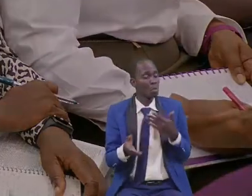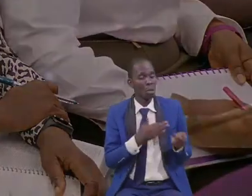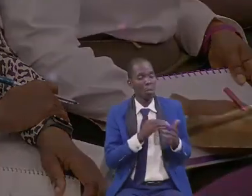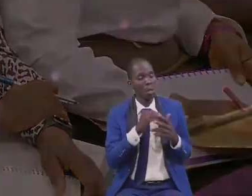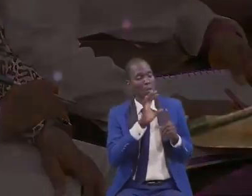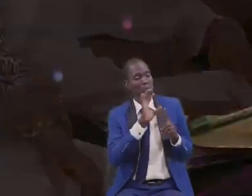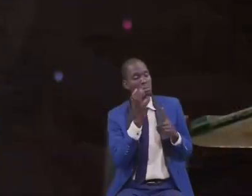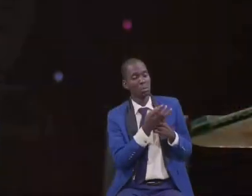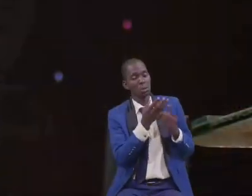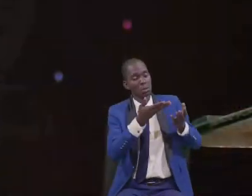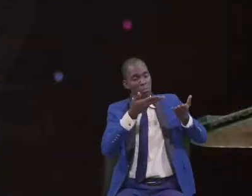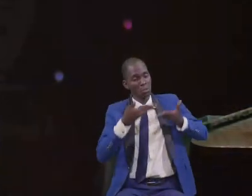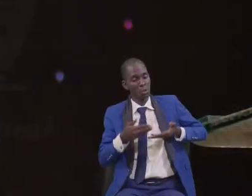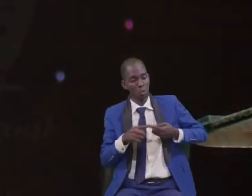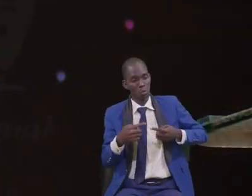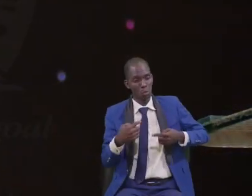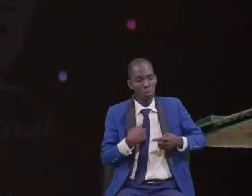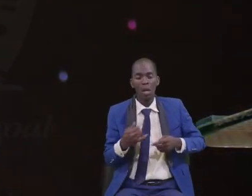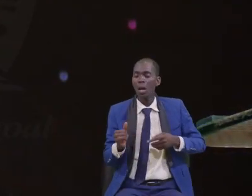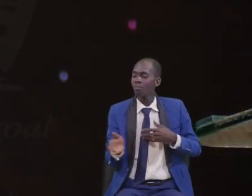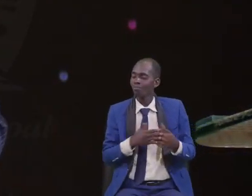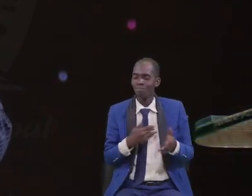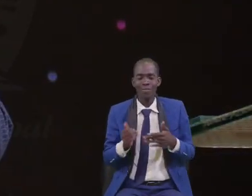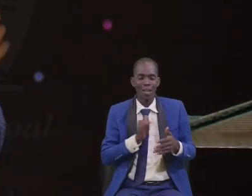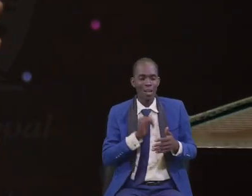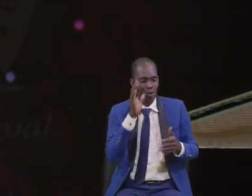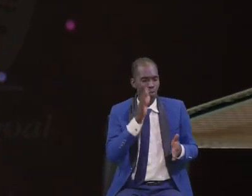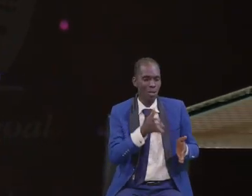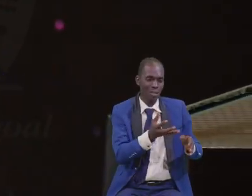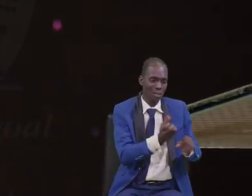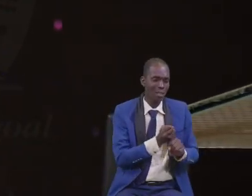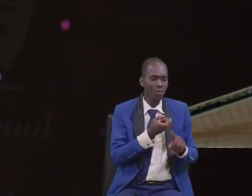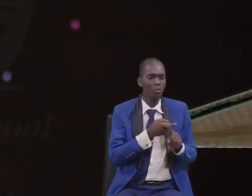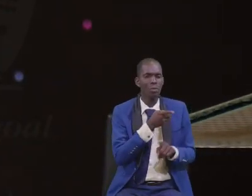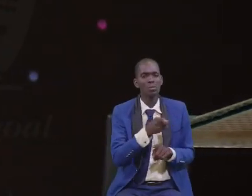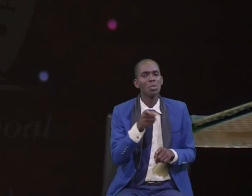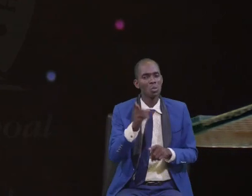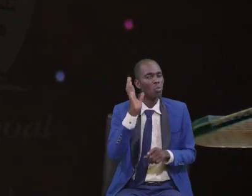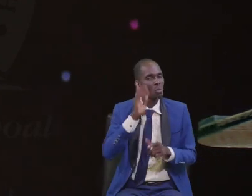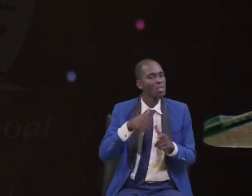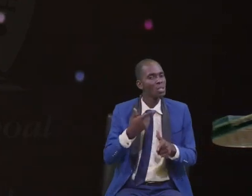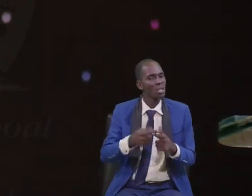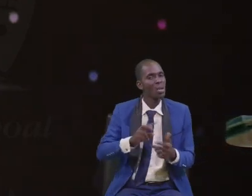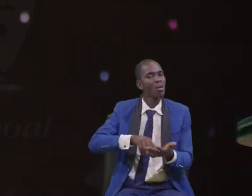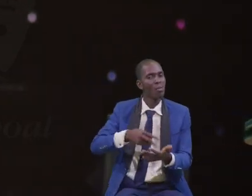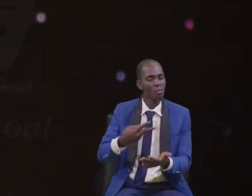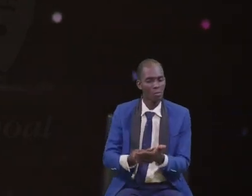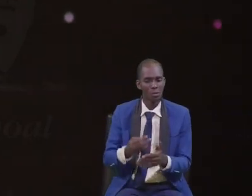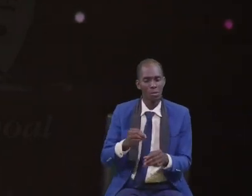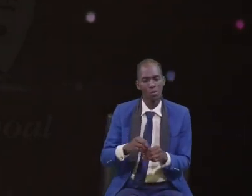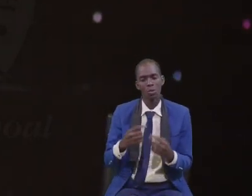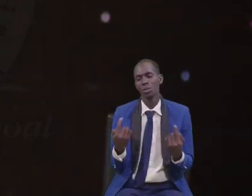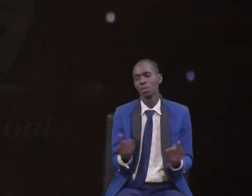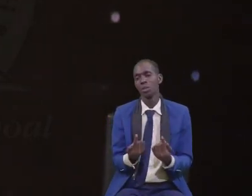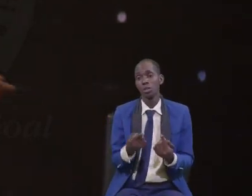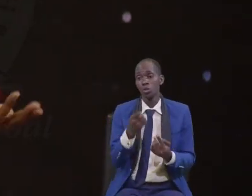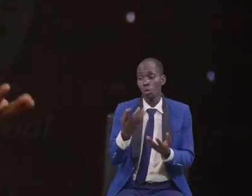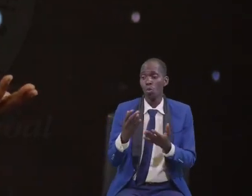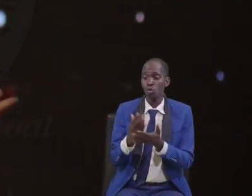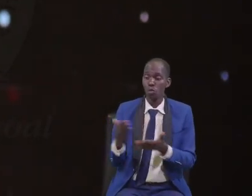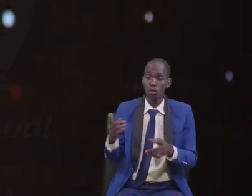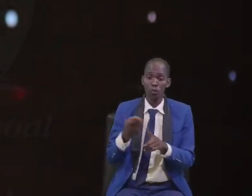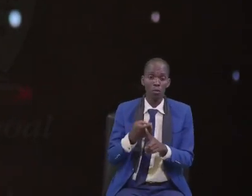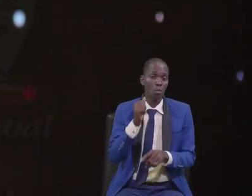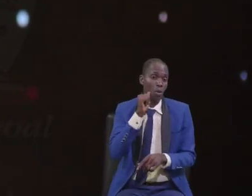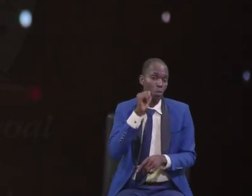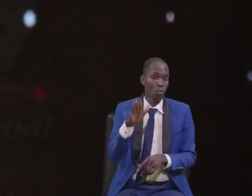do, I want it from him. You will compromise. You want something from a woman, any woman, and you say, she's the only